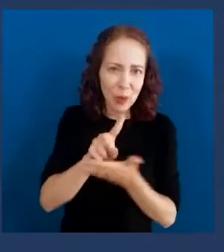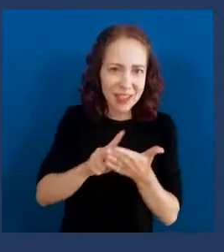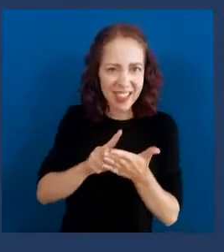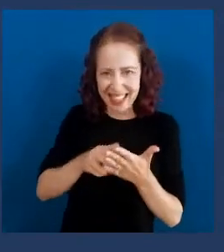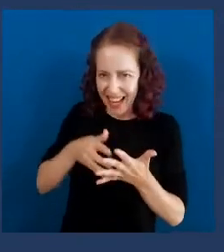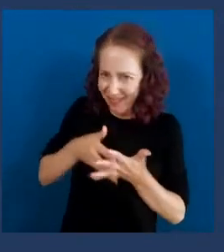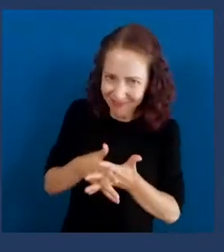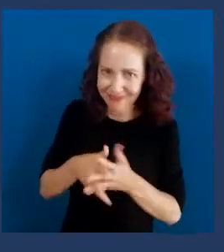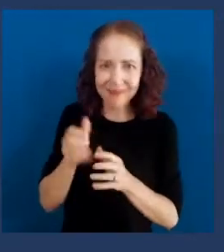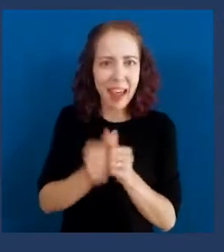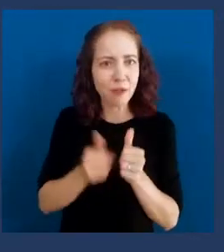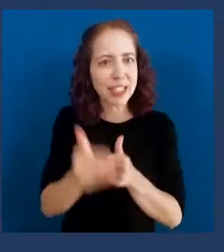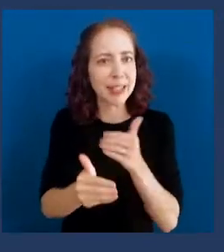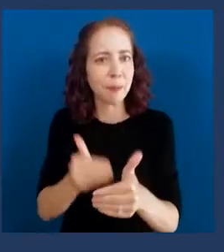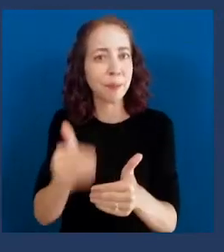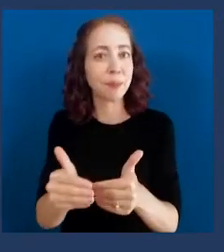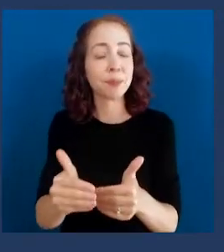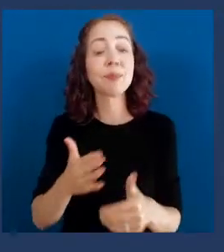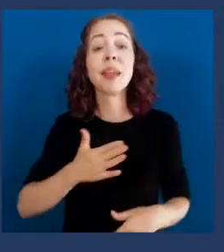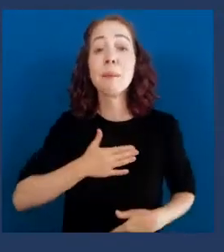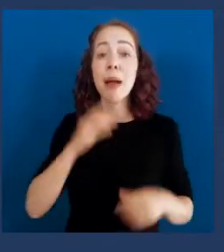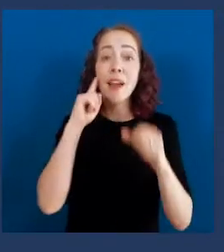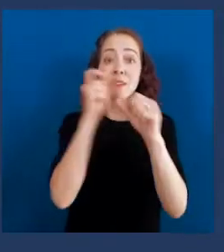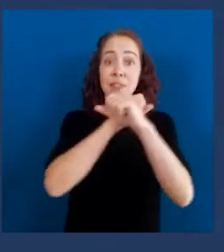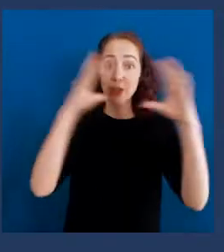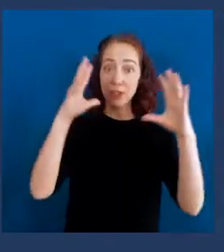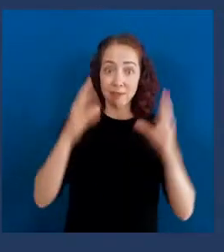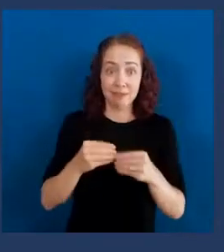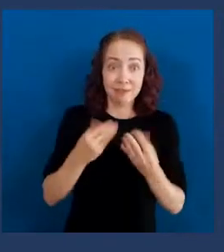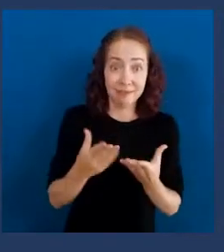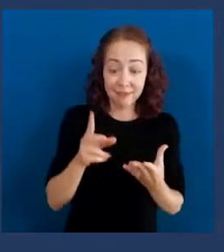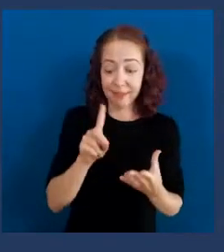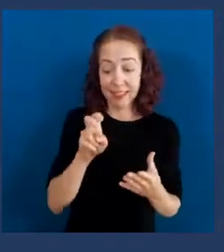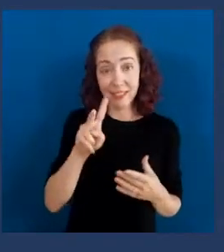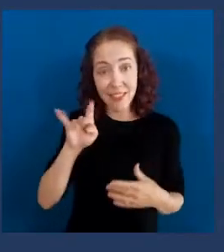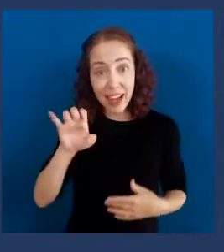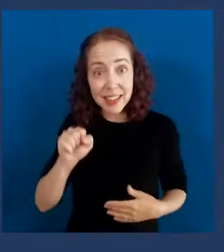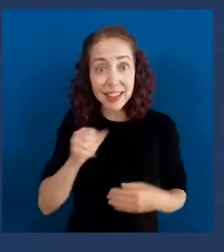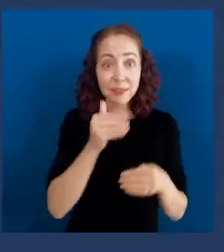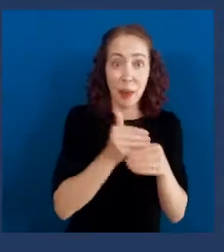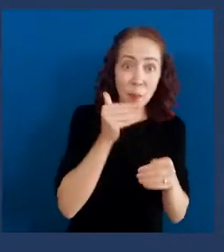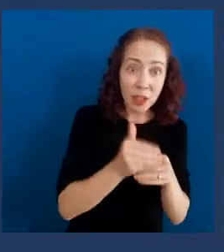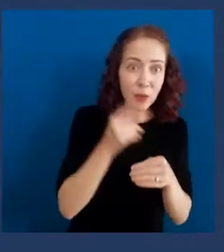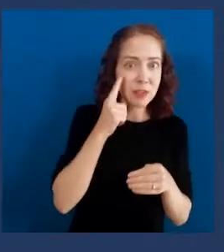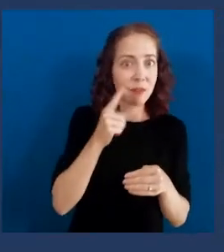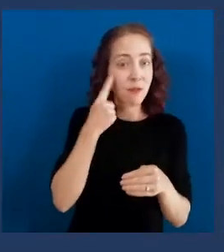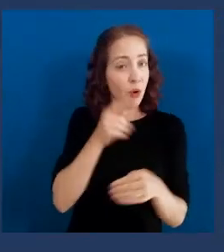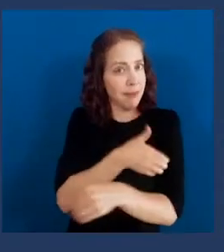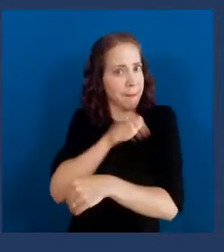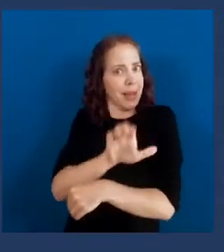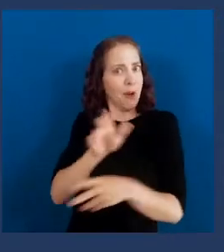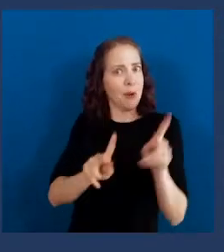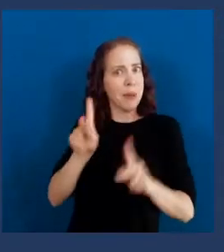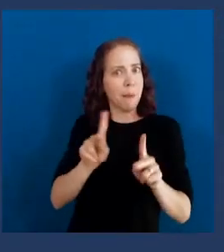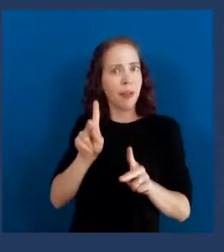vision, my vision, is to deliver devices and Windows, empowering people across the spectrum of